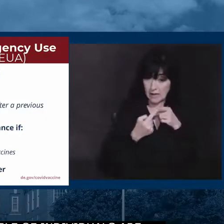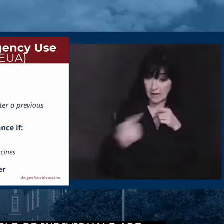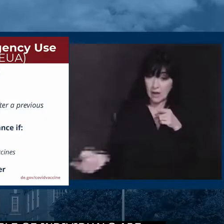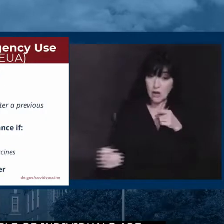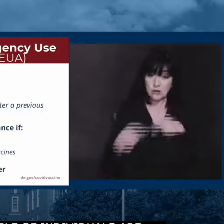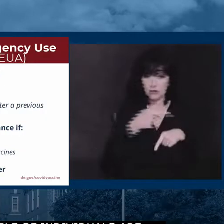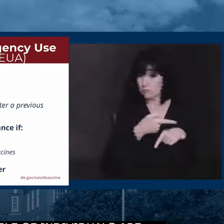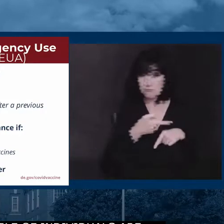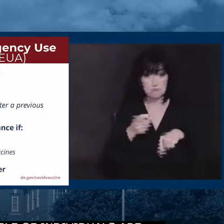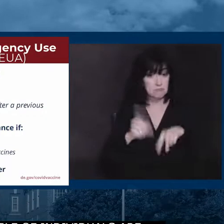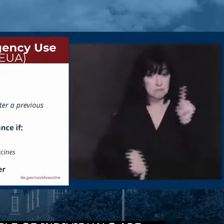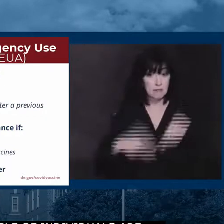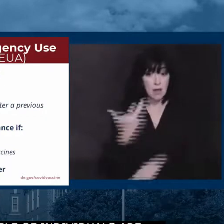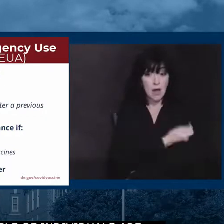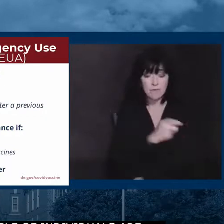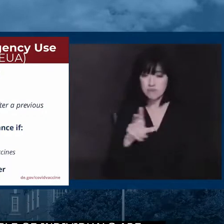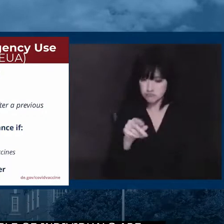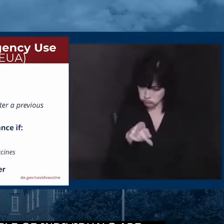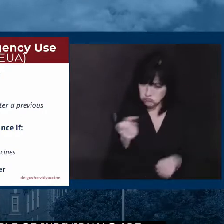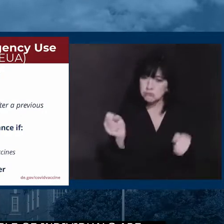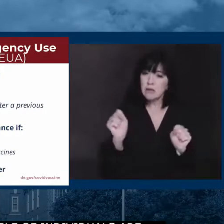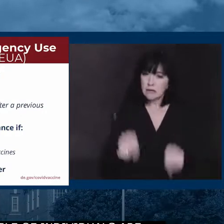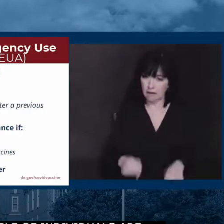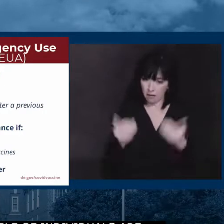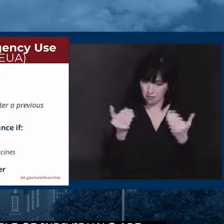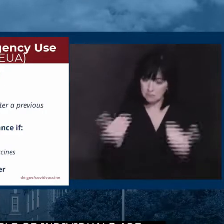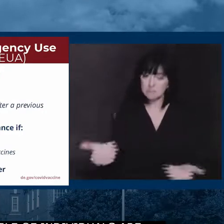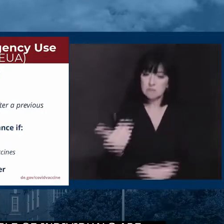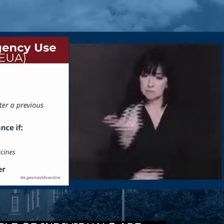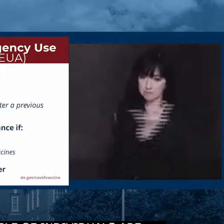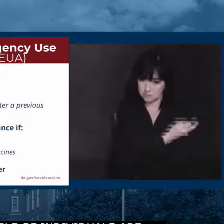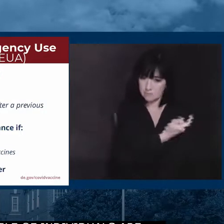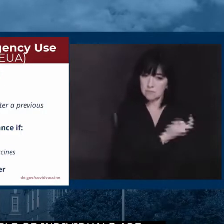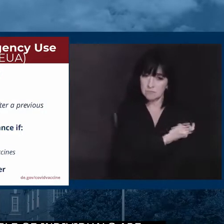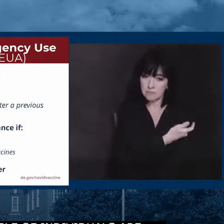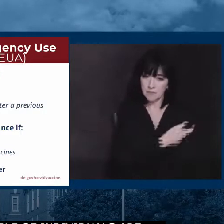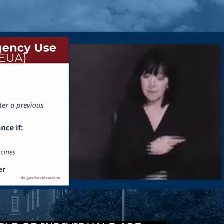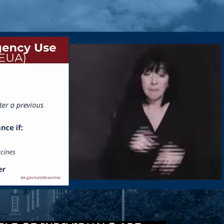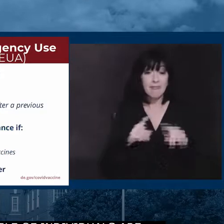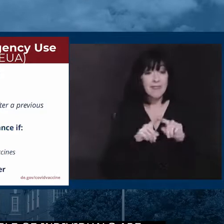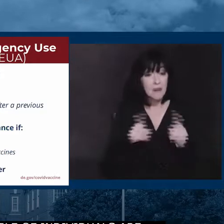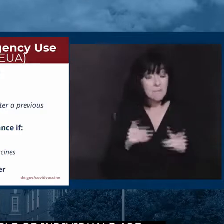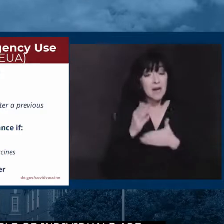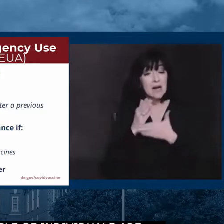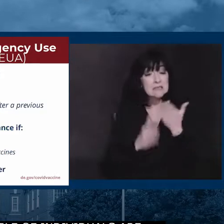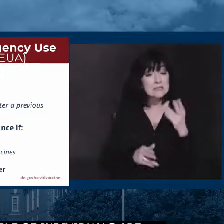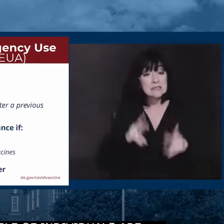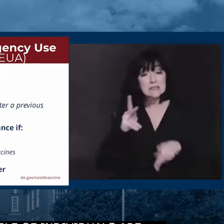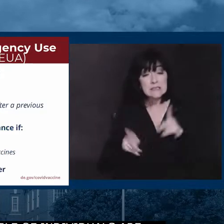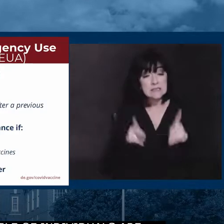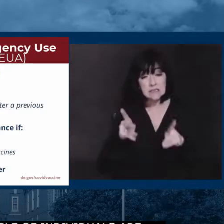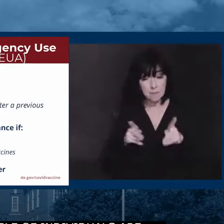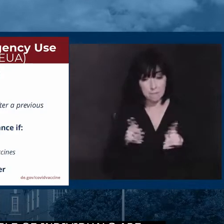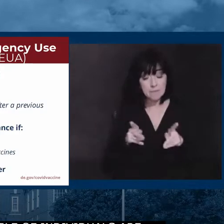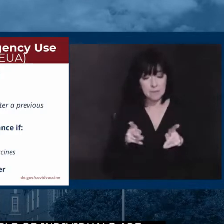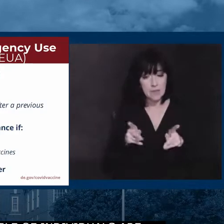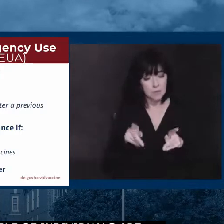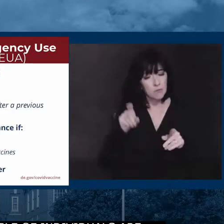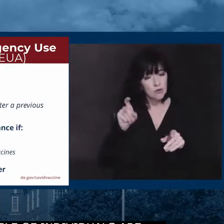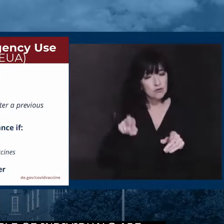vaccine. However, there are some folks who should check in with their doctor to make sure that they're making informed